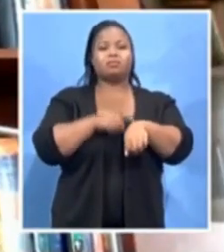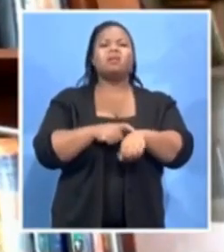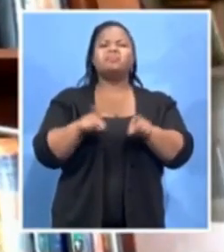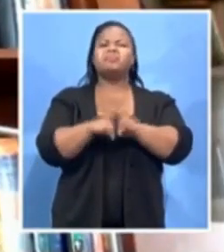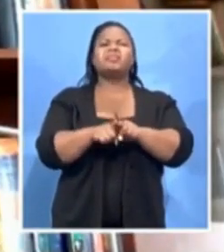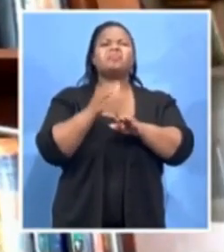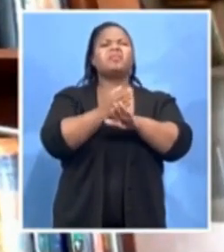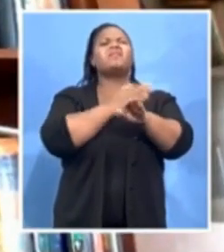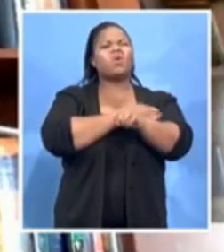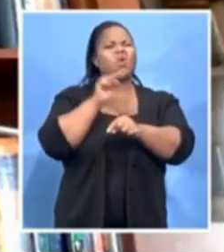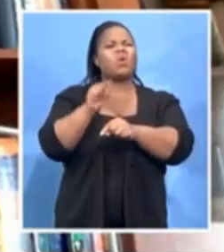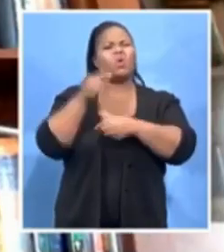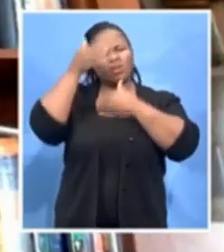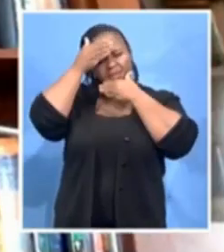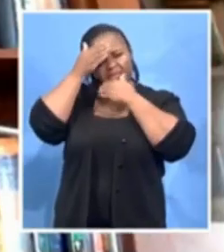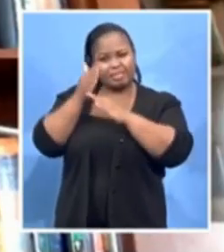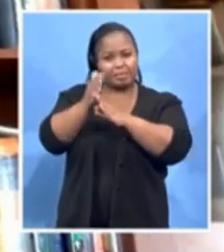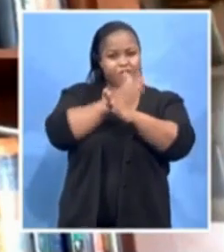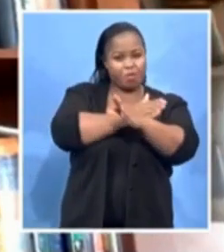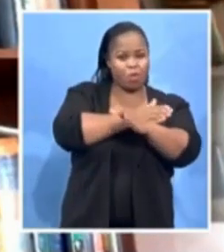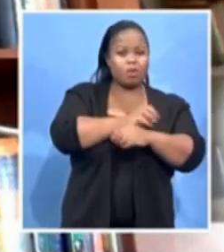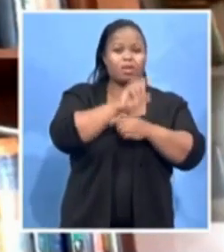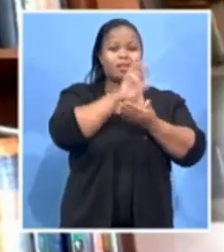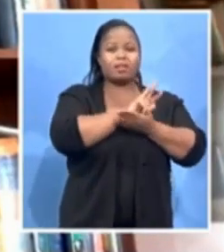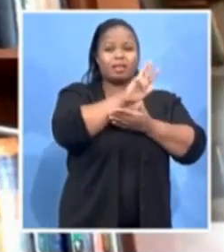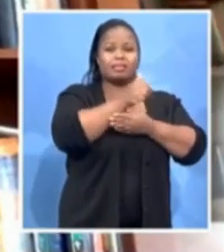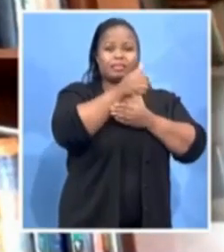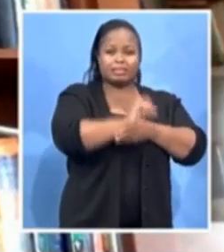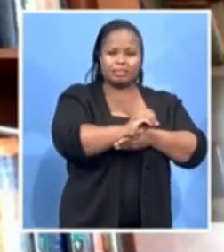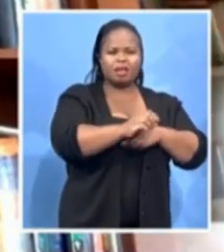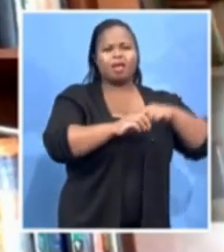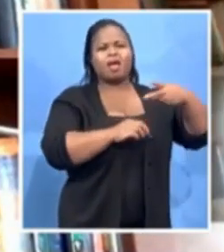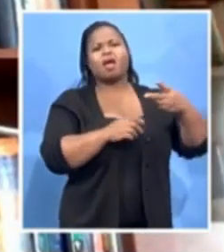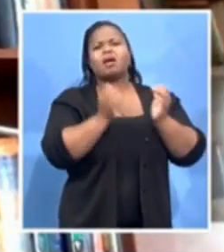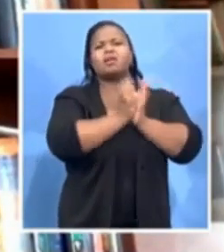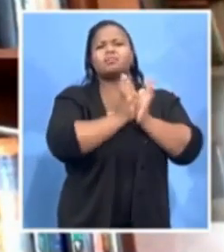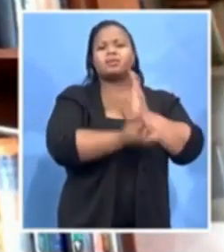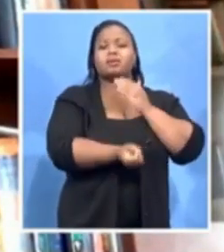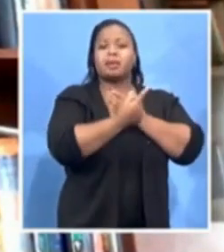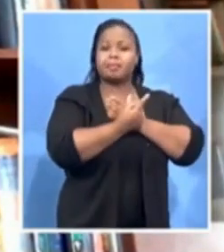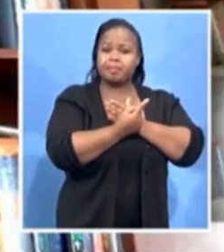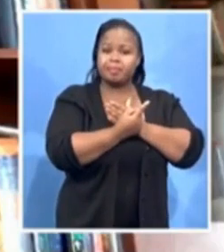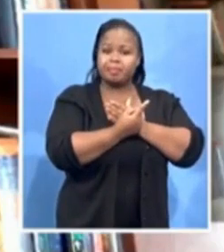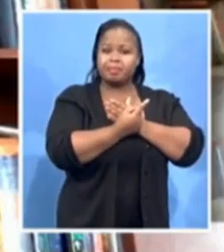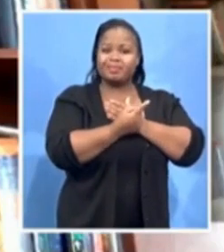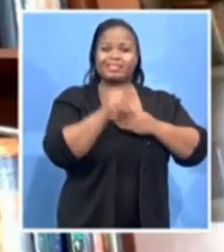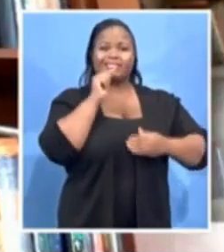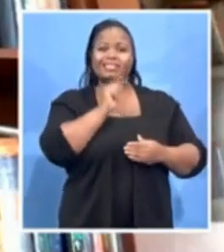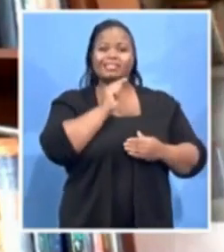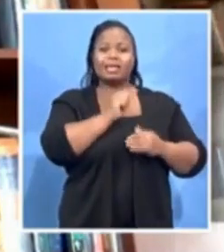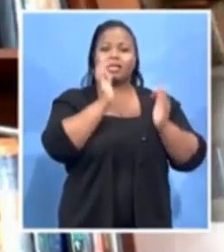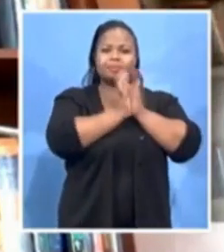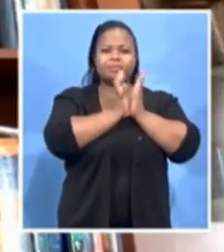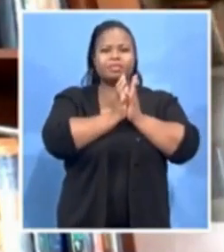in 1960, there is another meeting in Accra, Ghana. And at that meeting, we begin to see